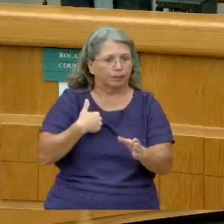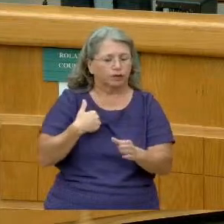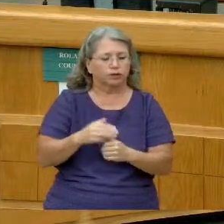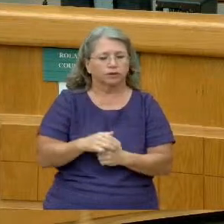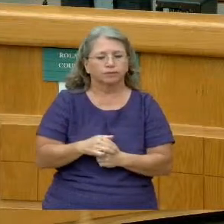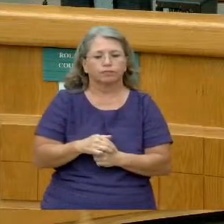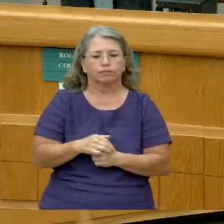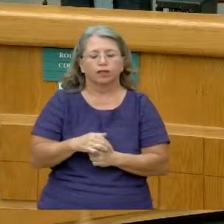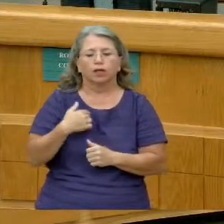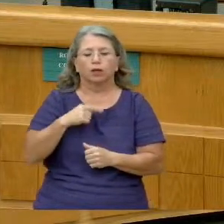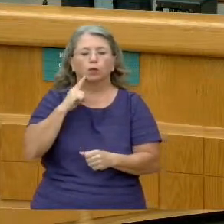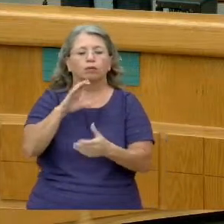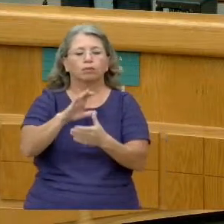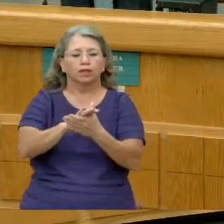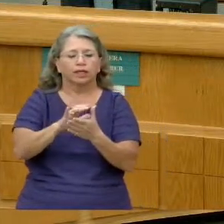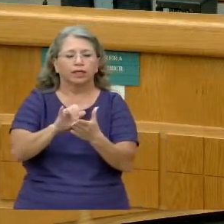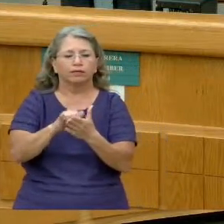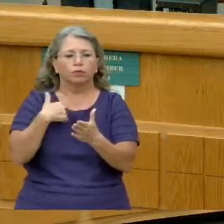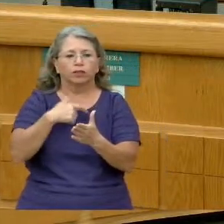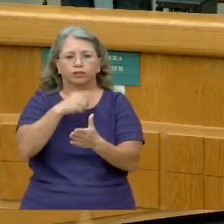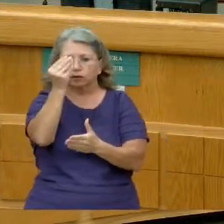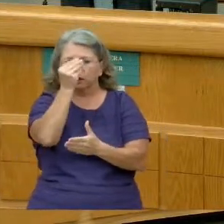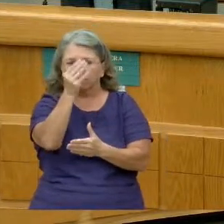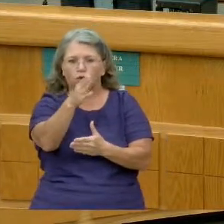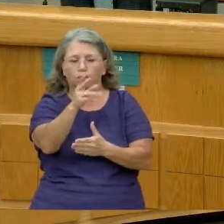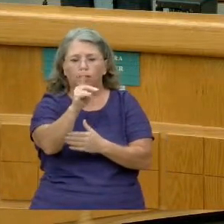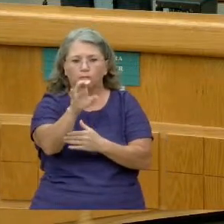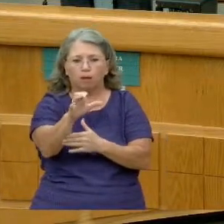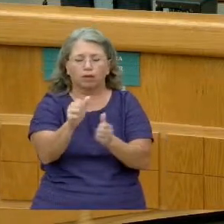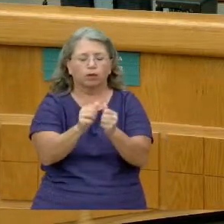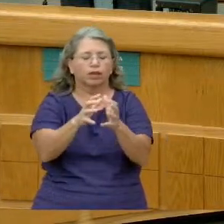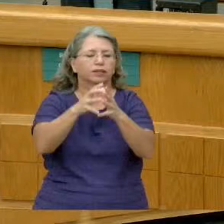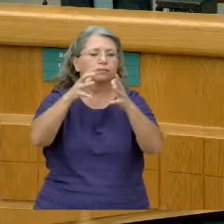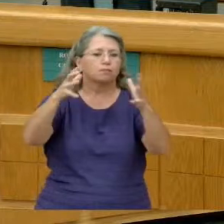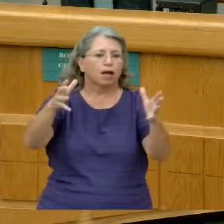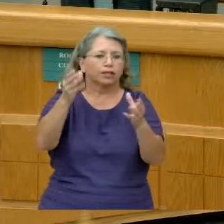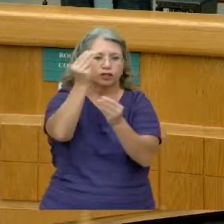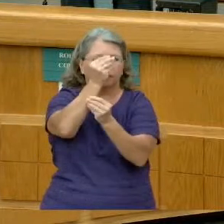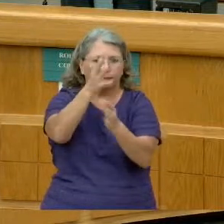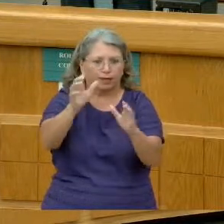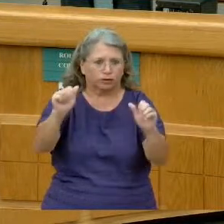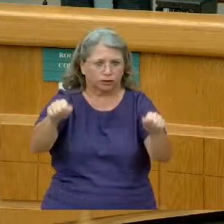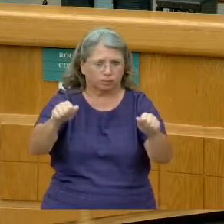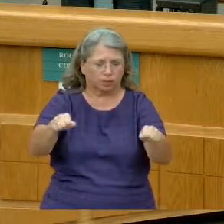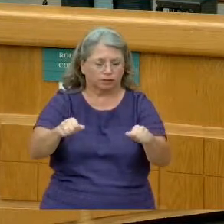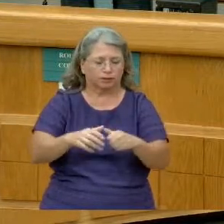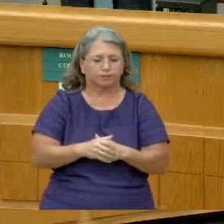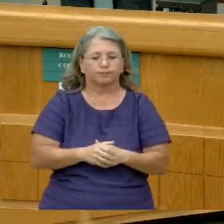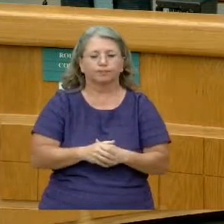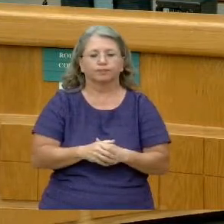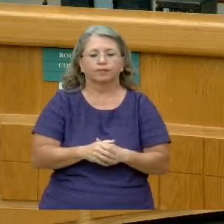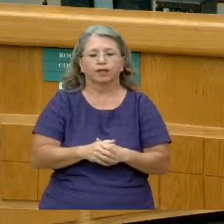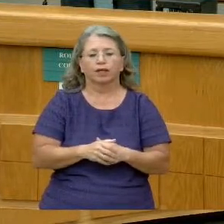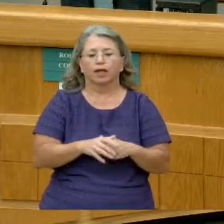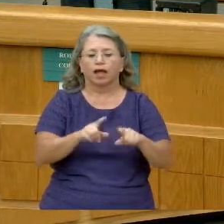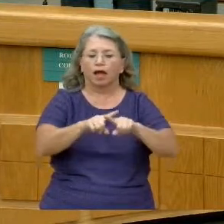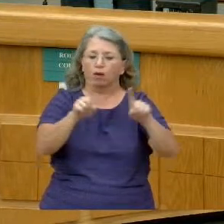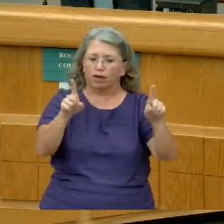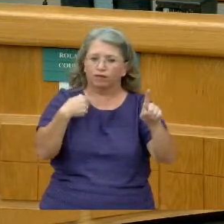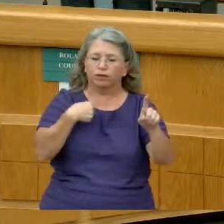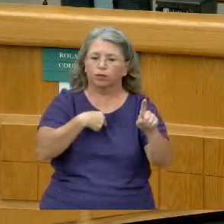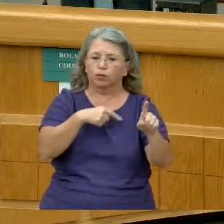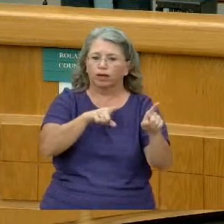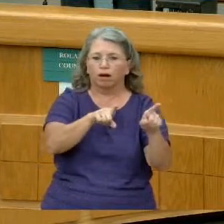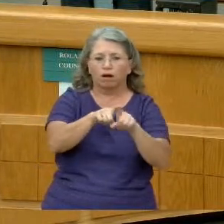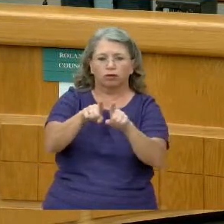arming the public with as much pertinent information and knowledge as possible. With that being said, we also respect that hospitals